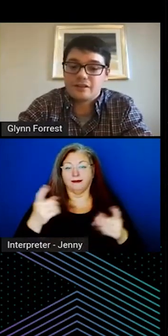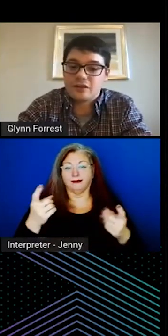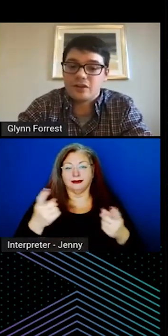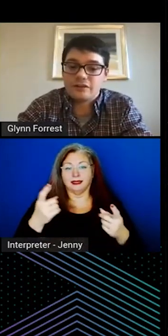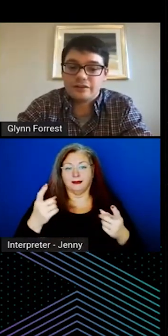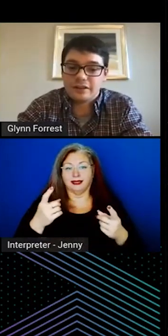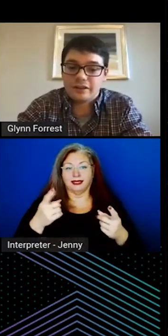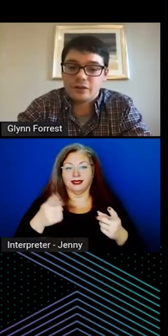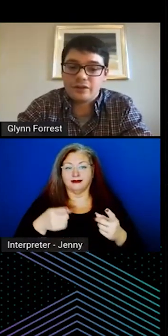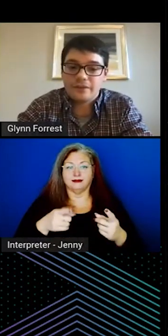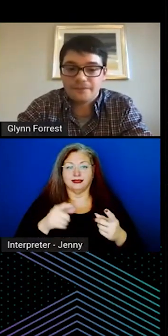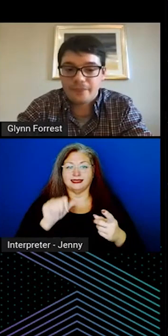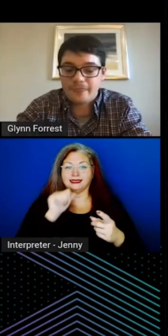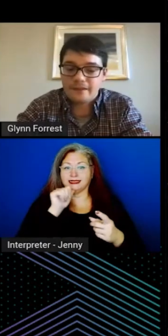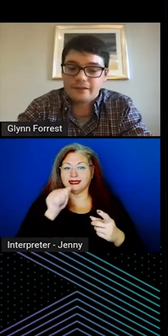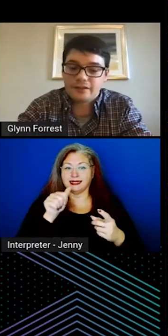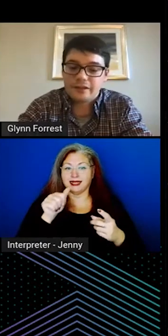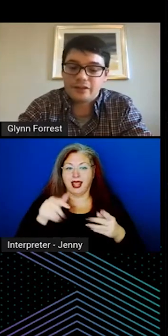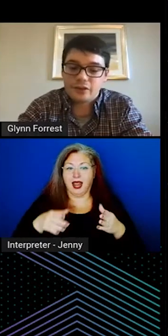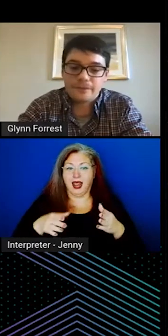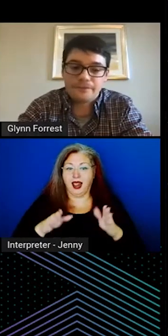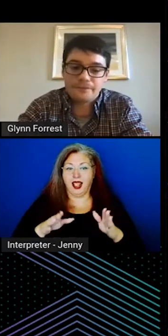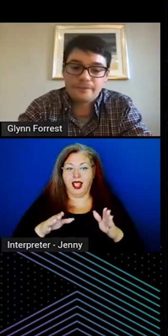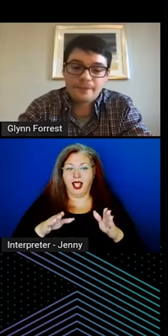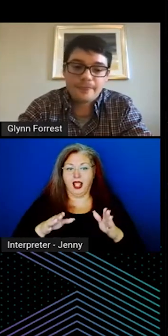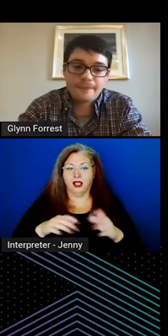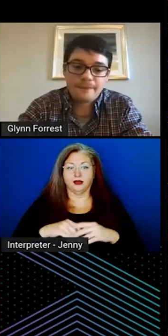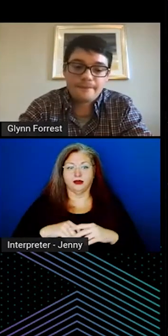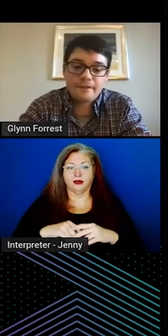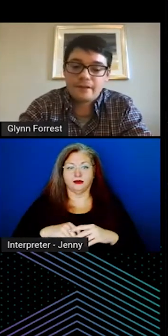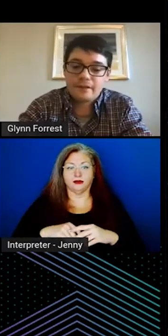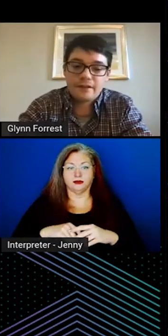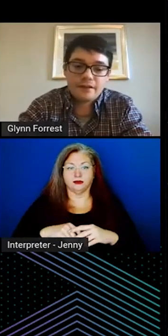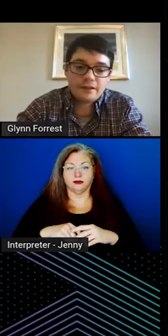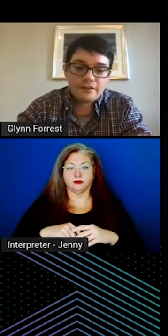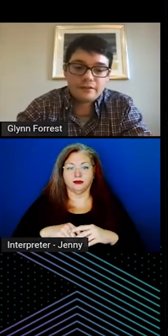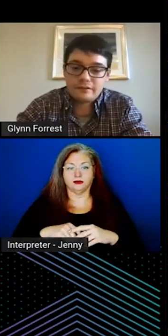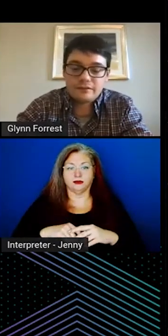is not allowed, it doesn't let you do it.